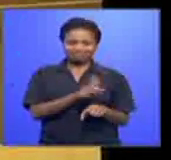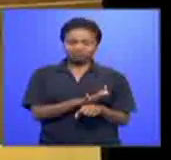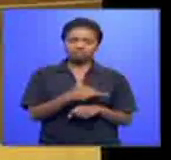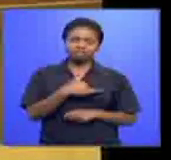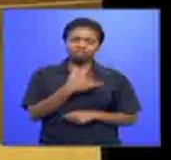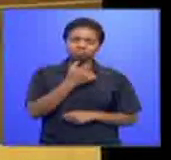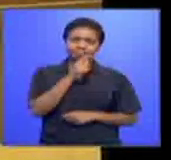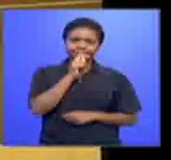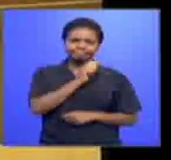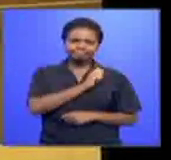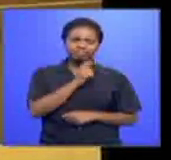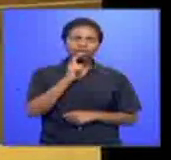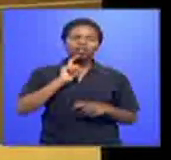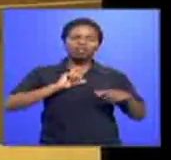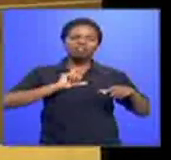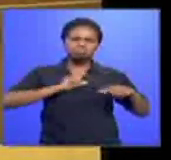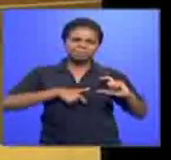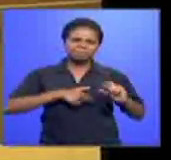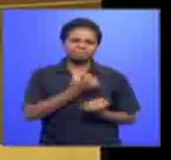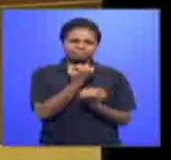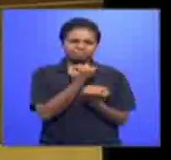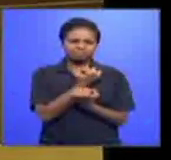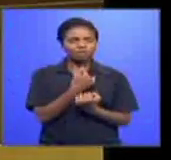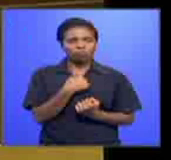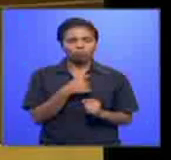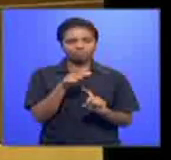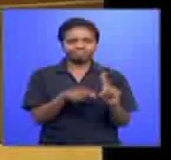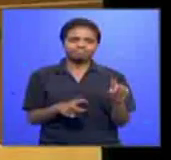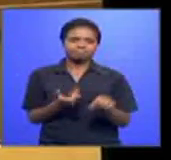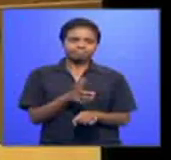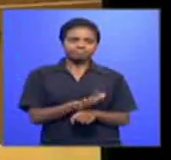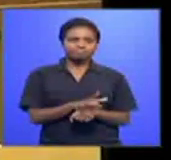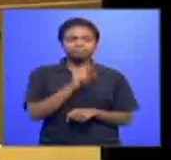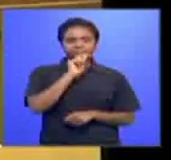truly saddened by the loss.